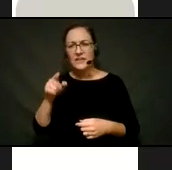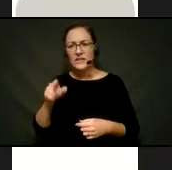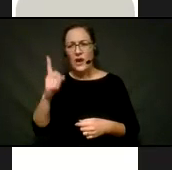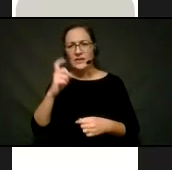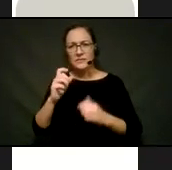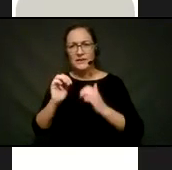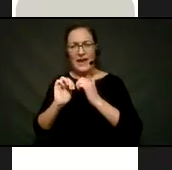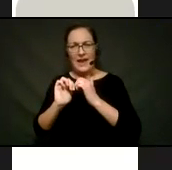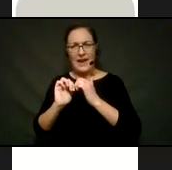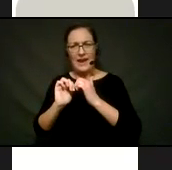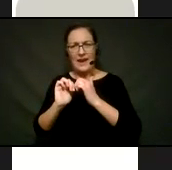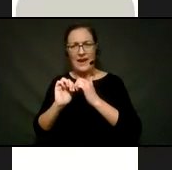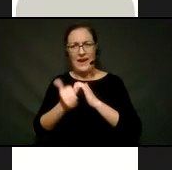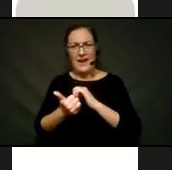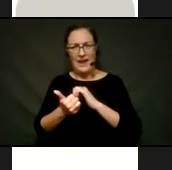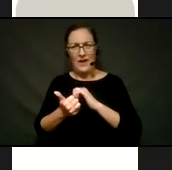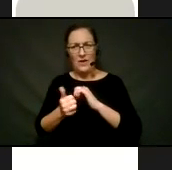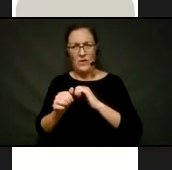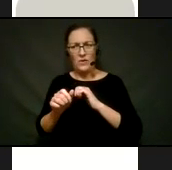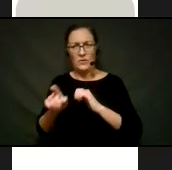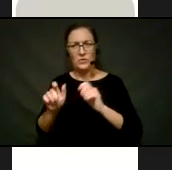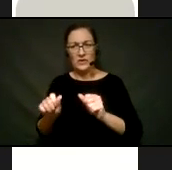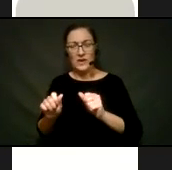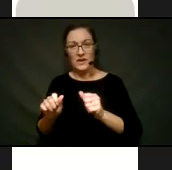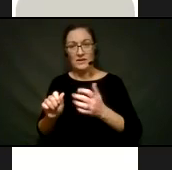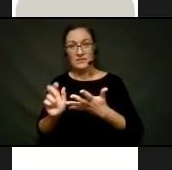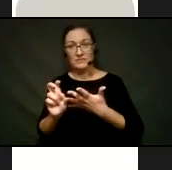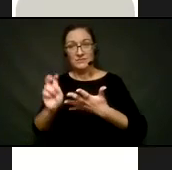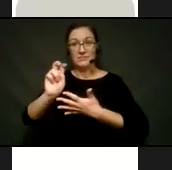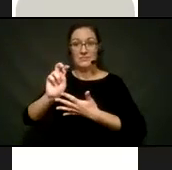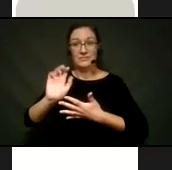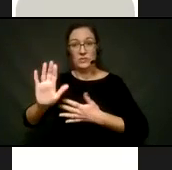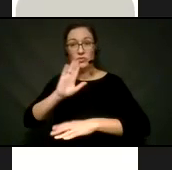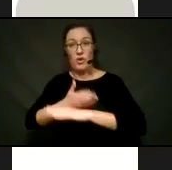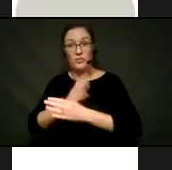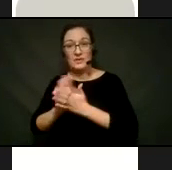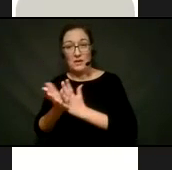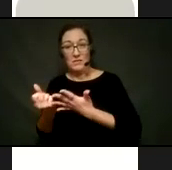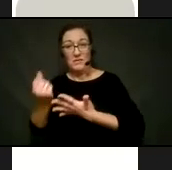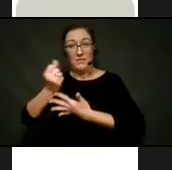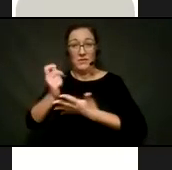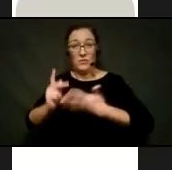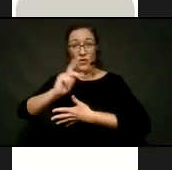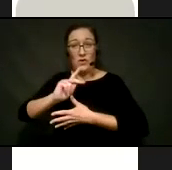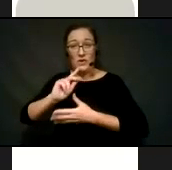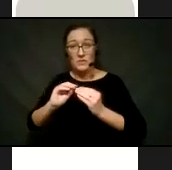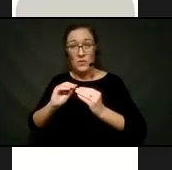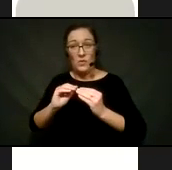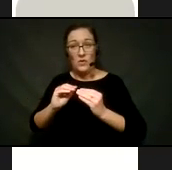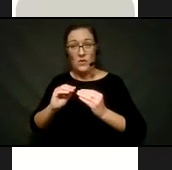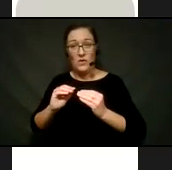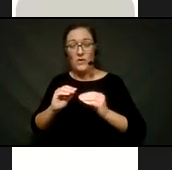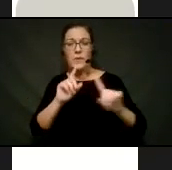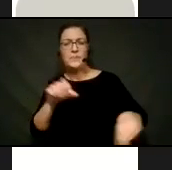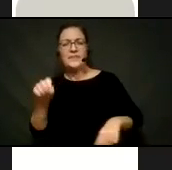daughter moved from 1C to higher. Yeah, well, she has, I mean, she lives at home with me,